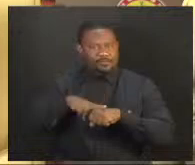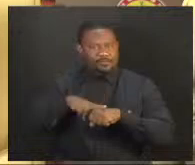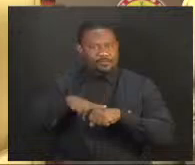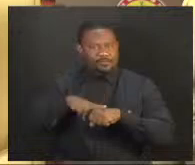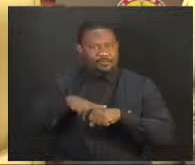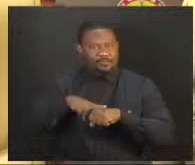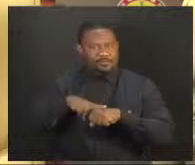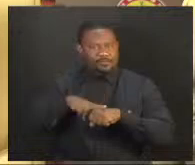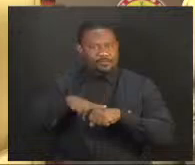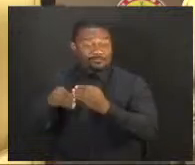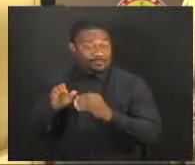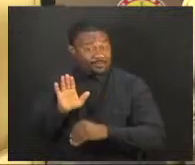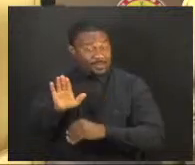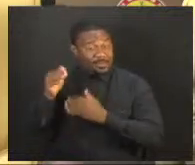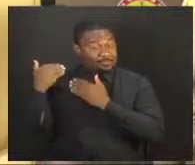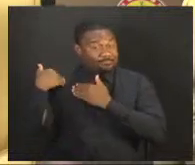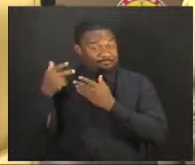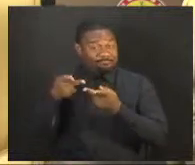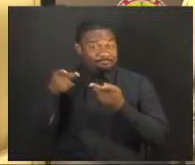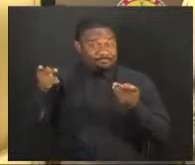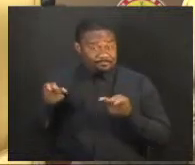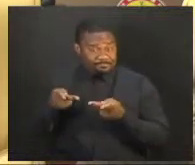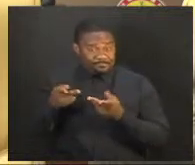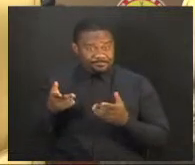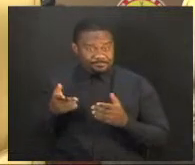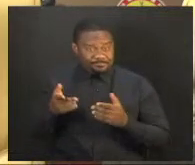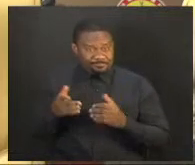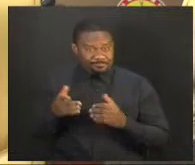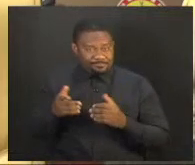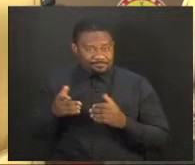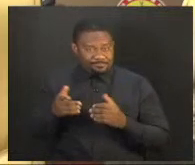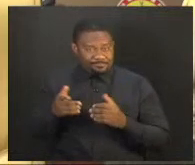Speaker, the additional